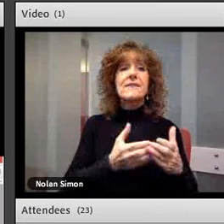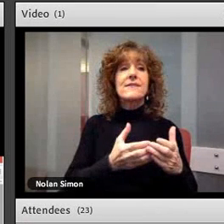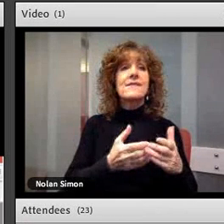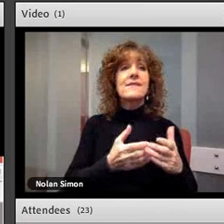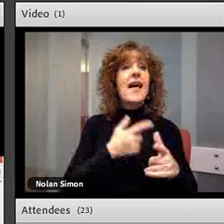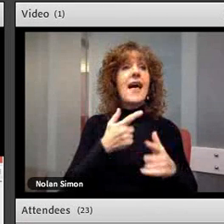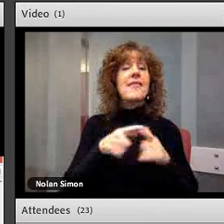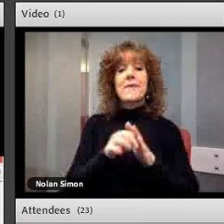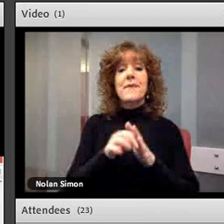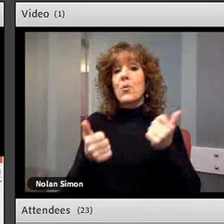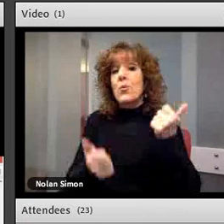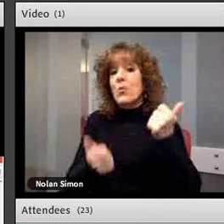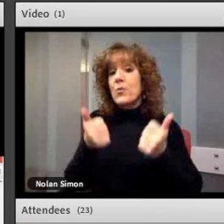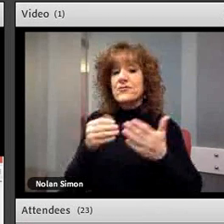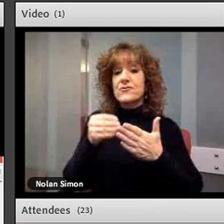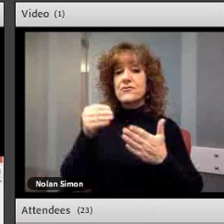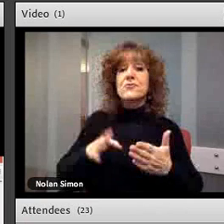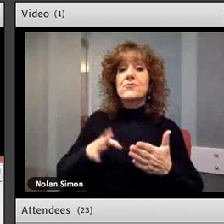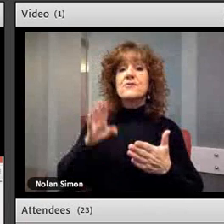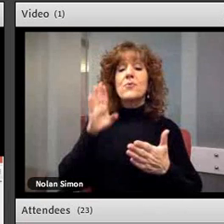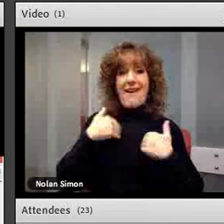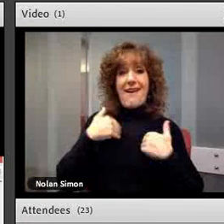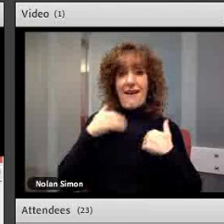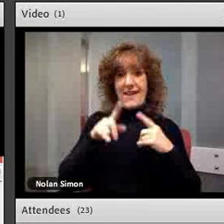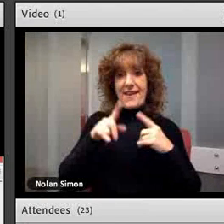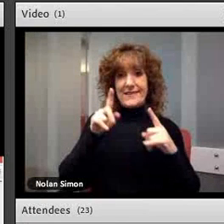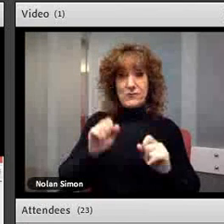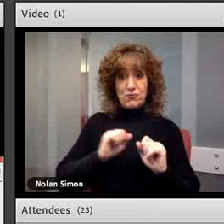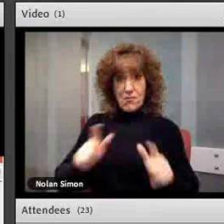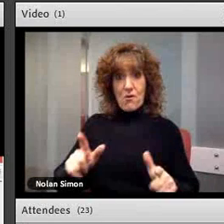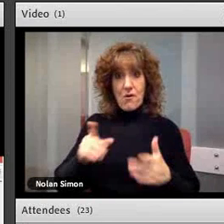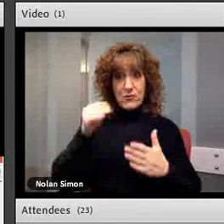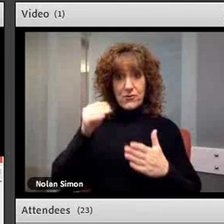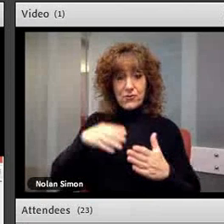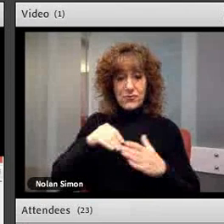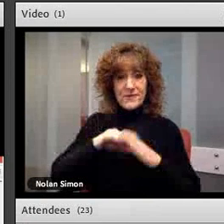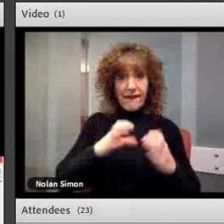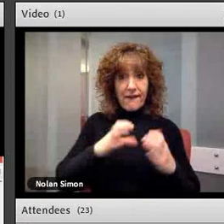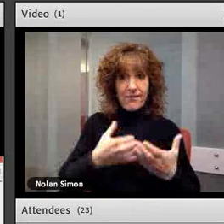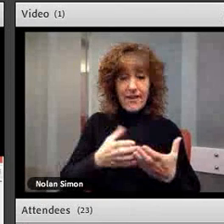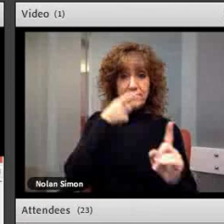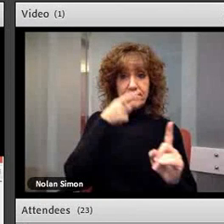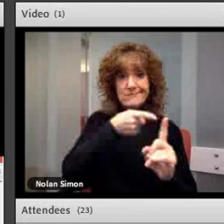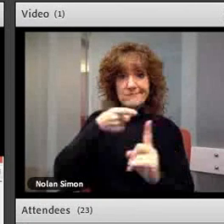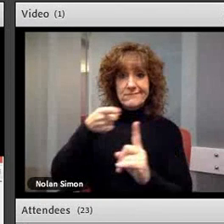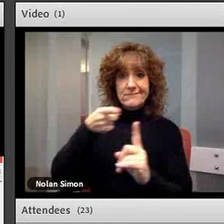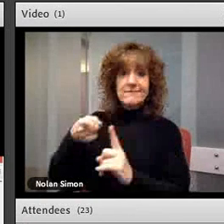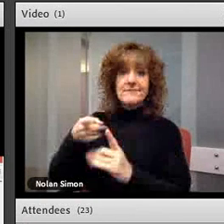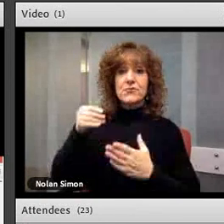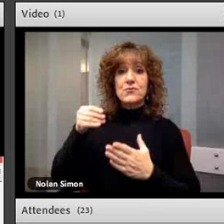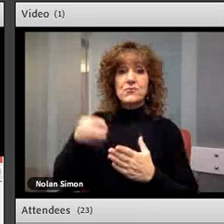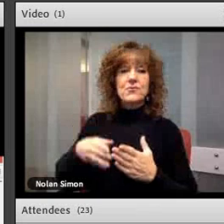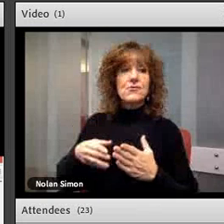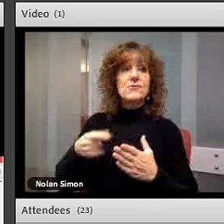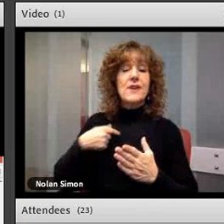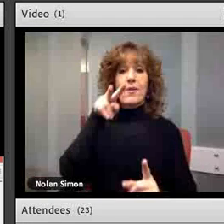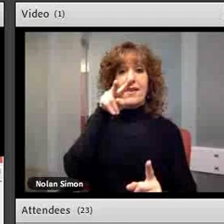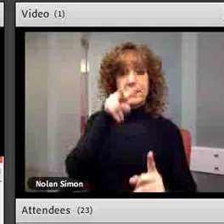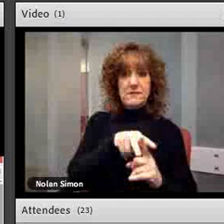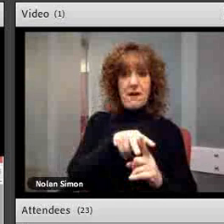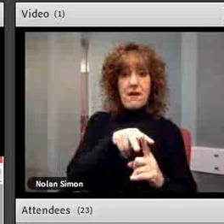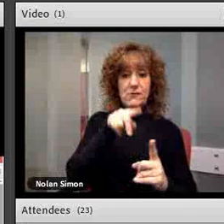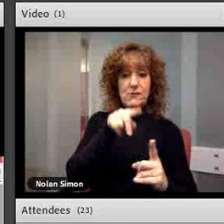and then we can choose which students are going to get it, whether it's going to be all the students in the class or individual students. So I'm going to assign it to